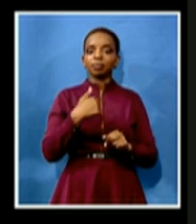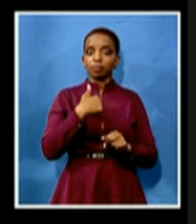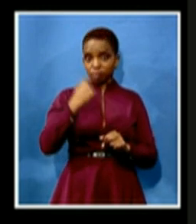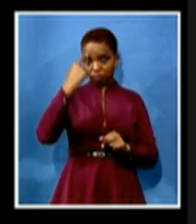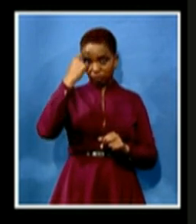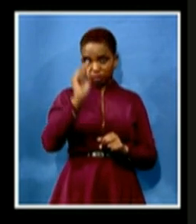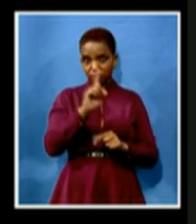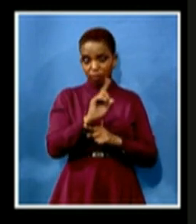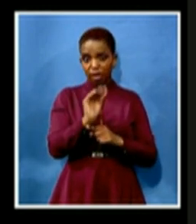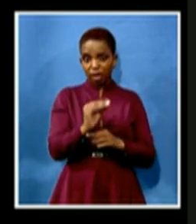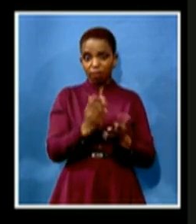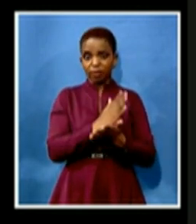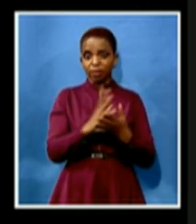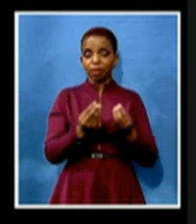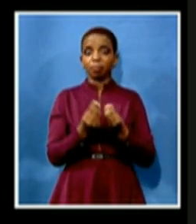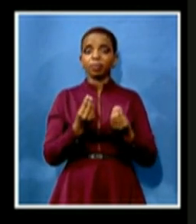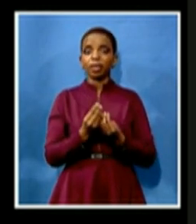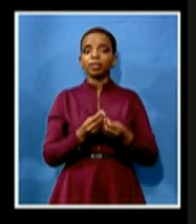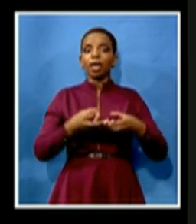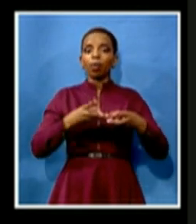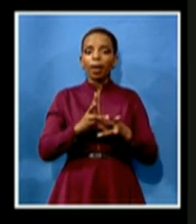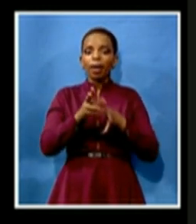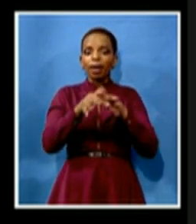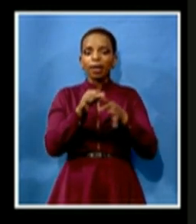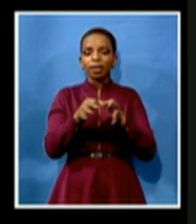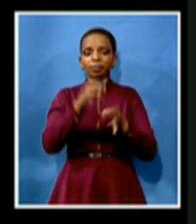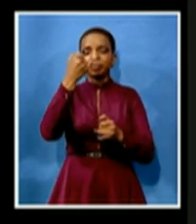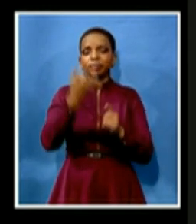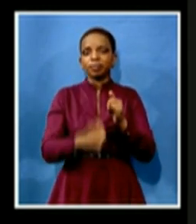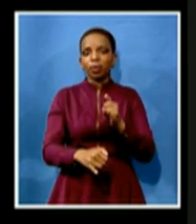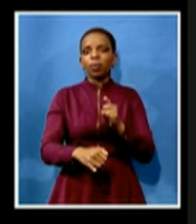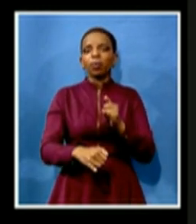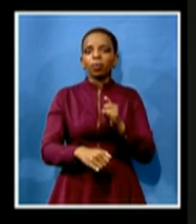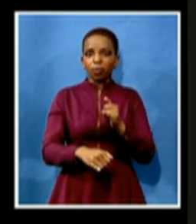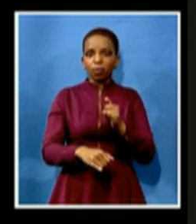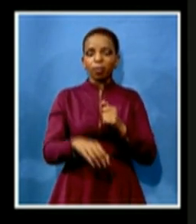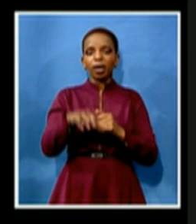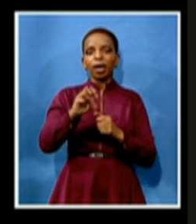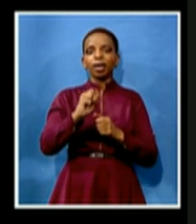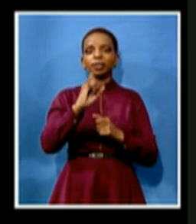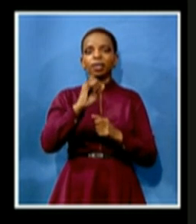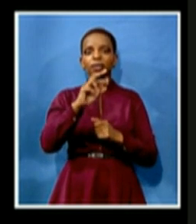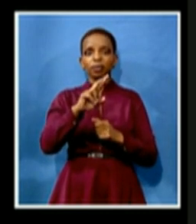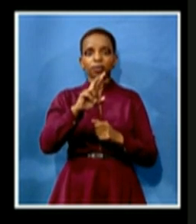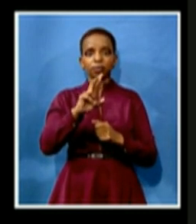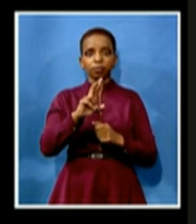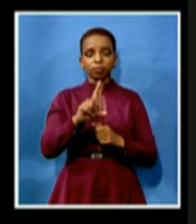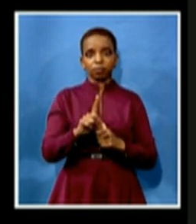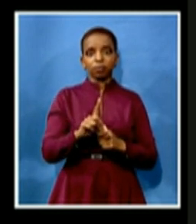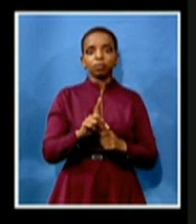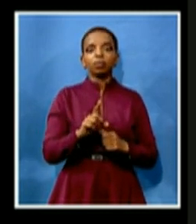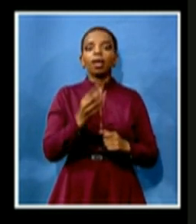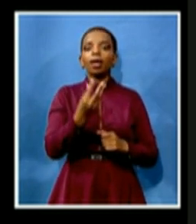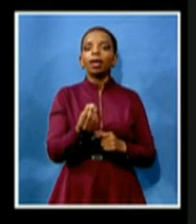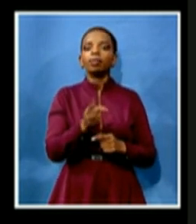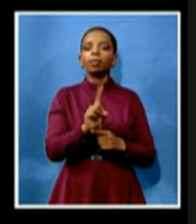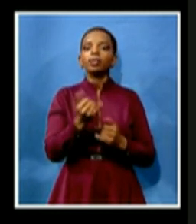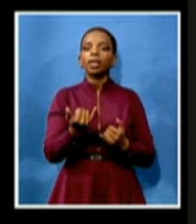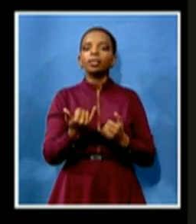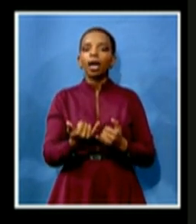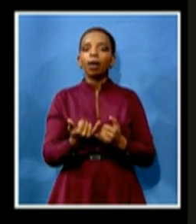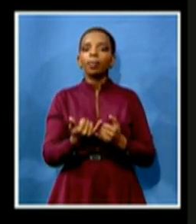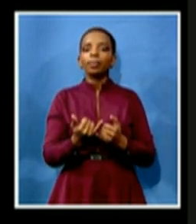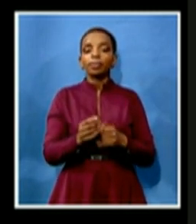modelers. But let's just stick with this situation for the moment. What we're saying is that there is no